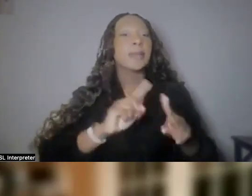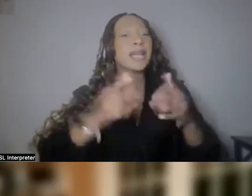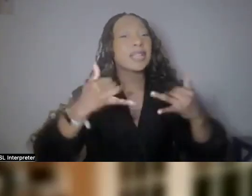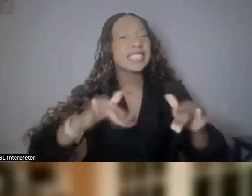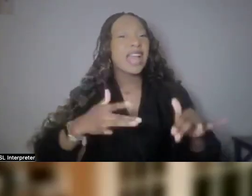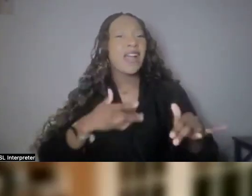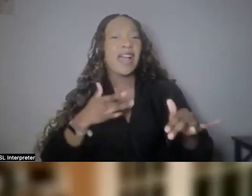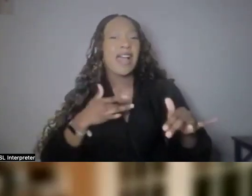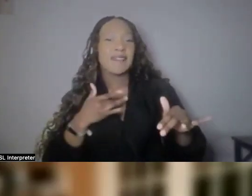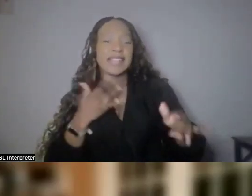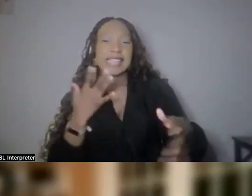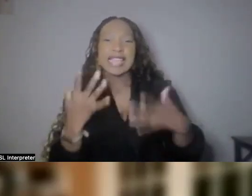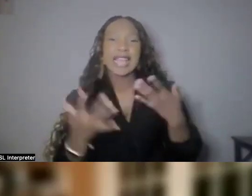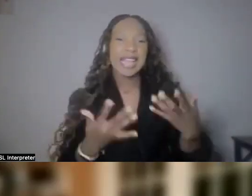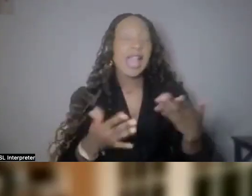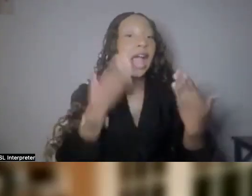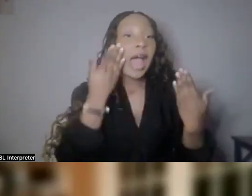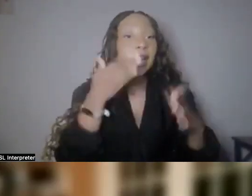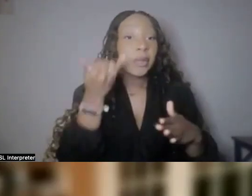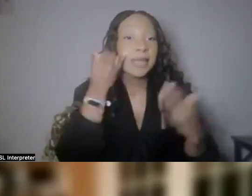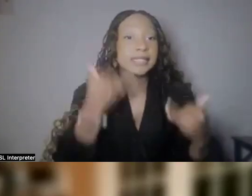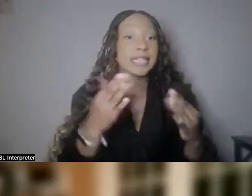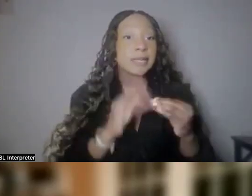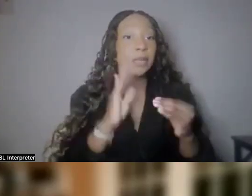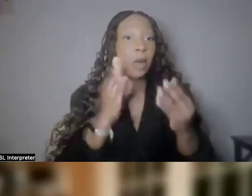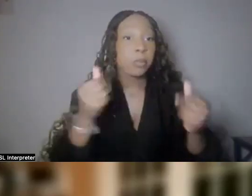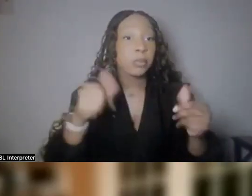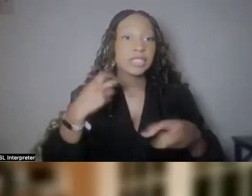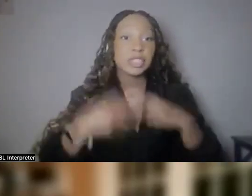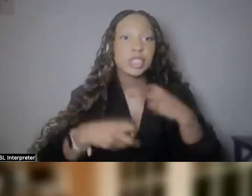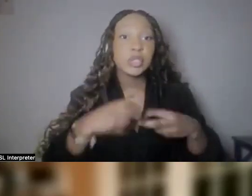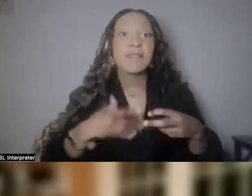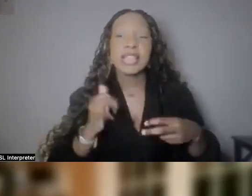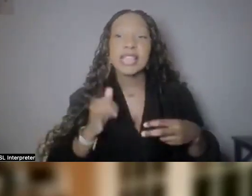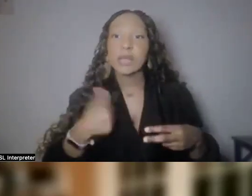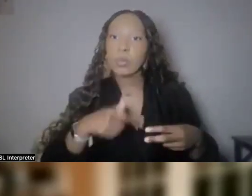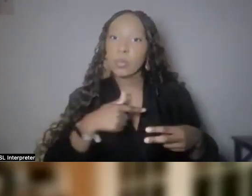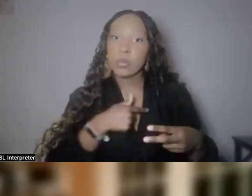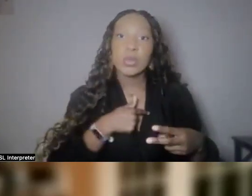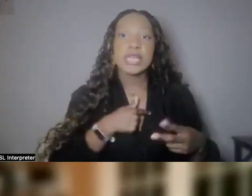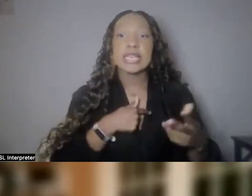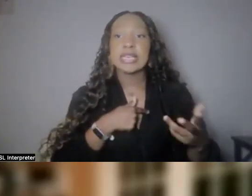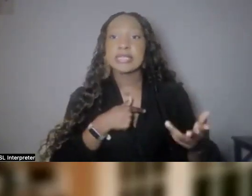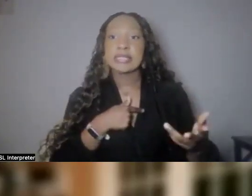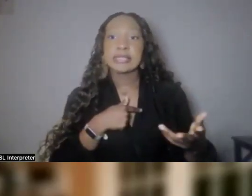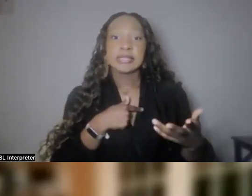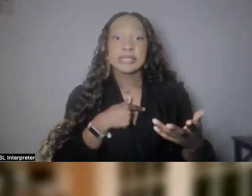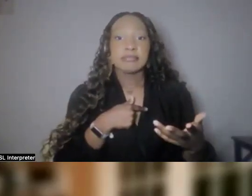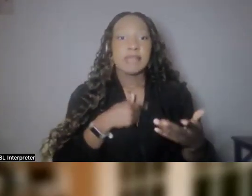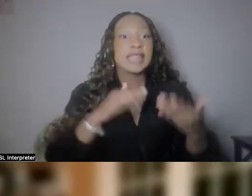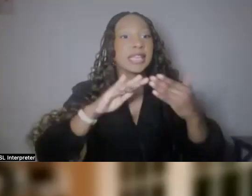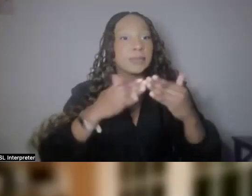I don't know that today's meeting will resolve this issue of feeling like we wanted to be in this, the community wanted to be in